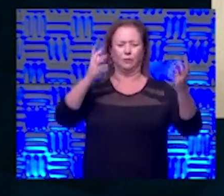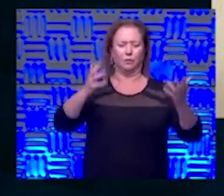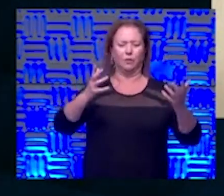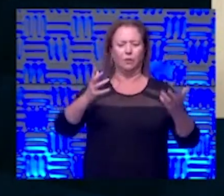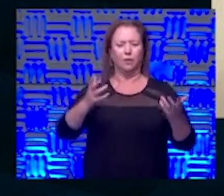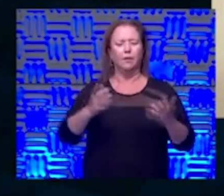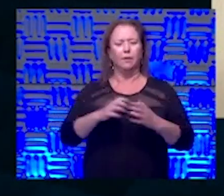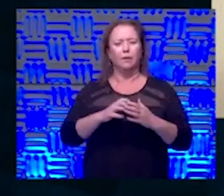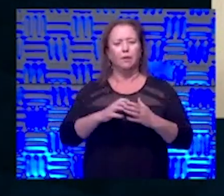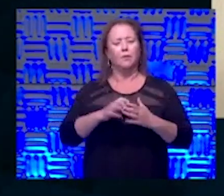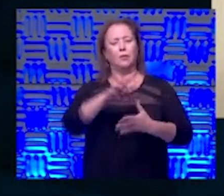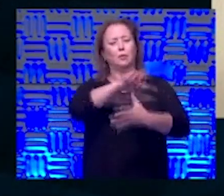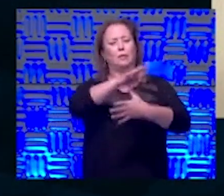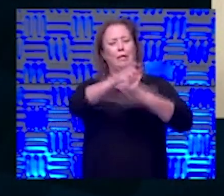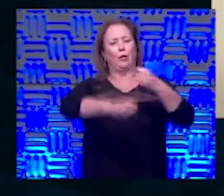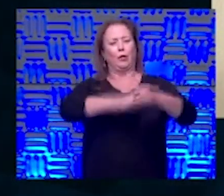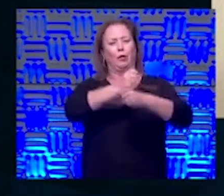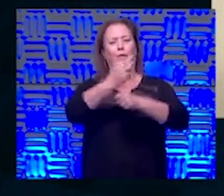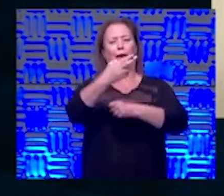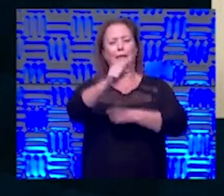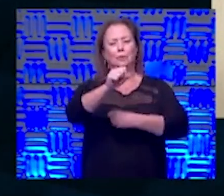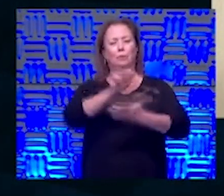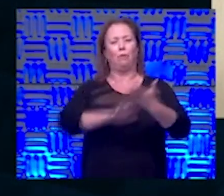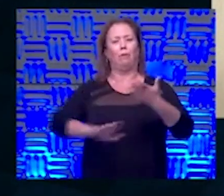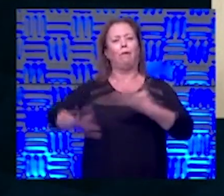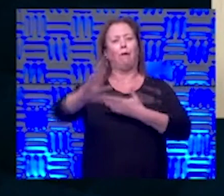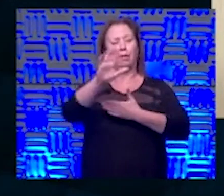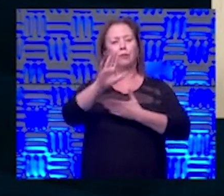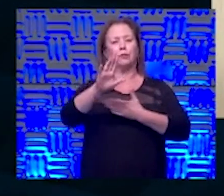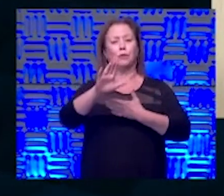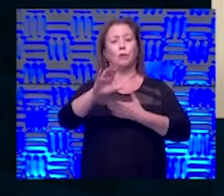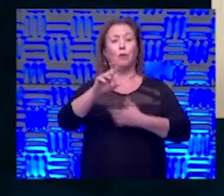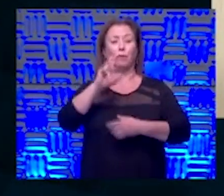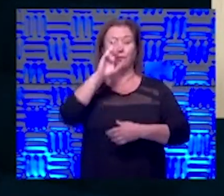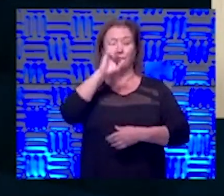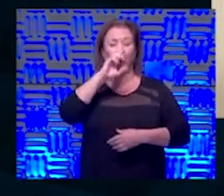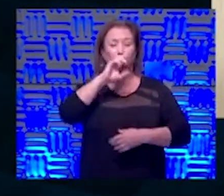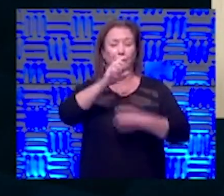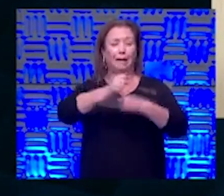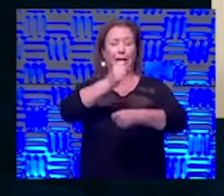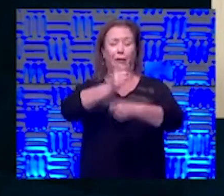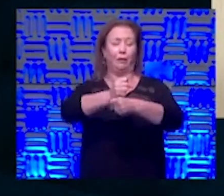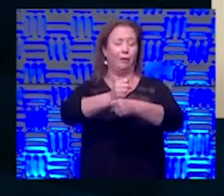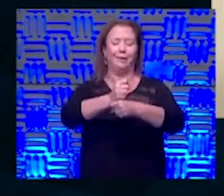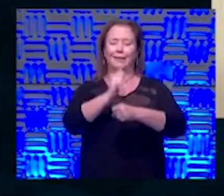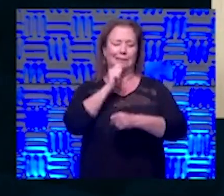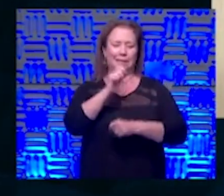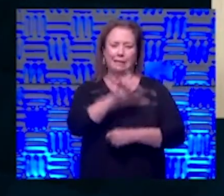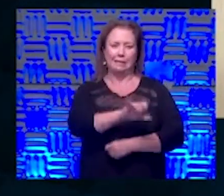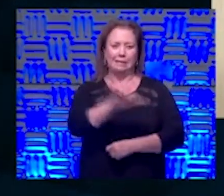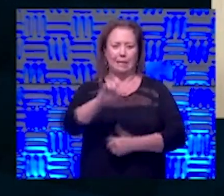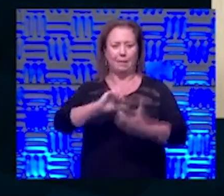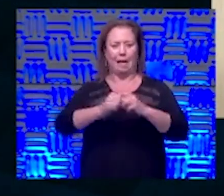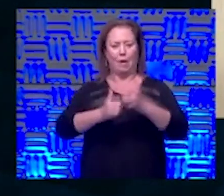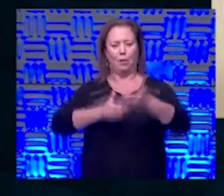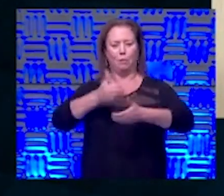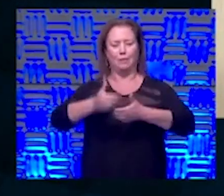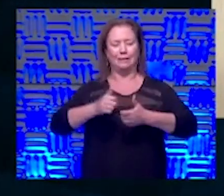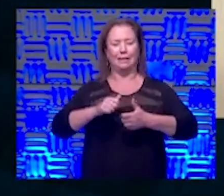for their senior year of high school or college or their freshman year, that things just aren't the same. And so how do we process the